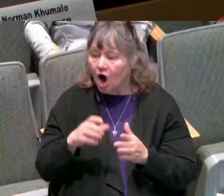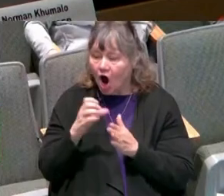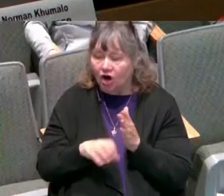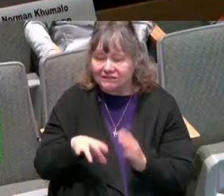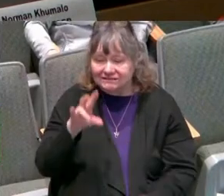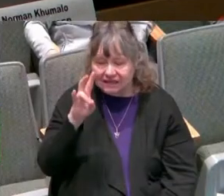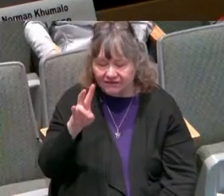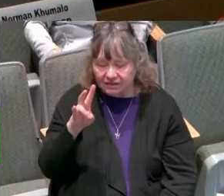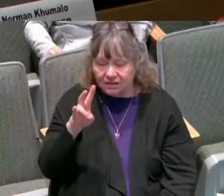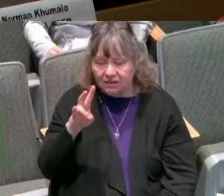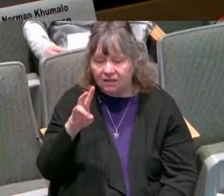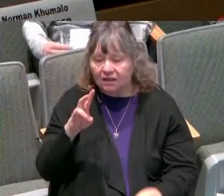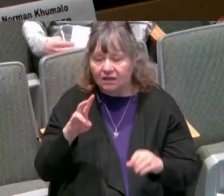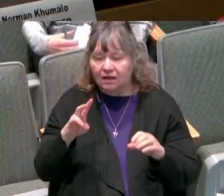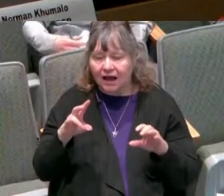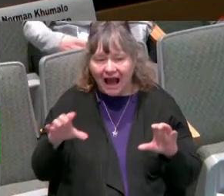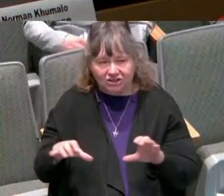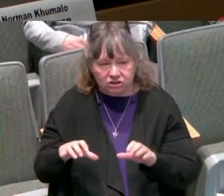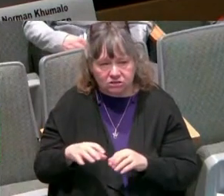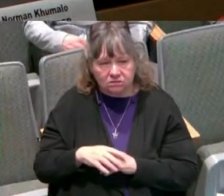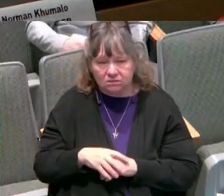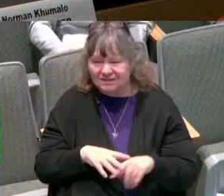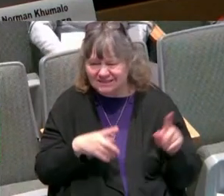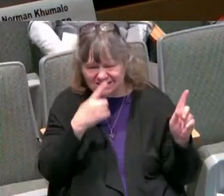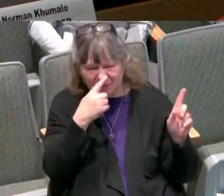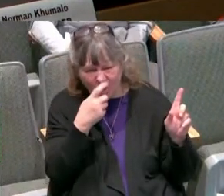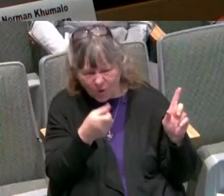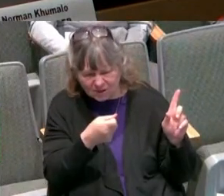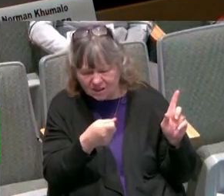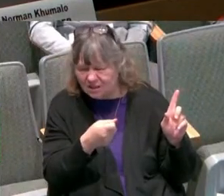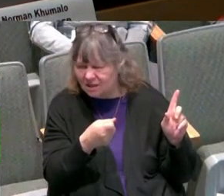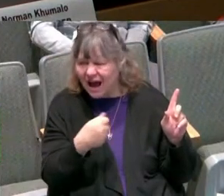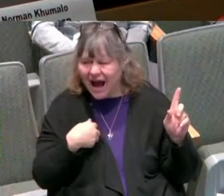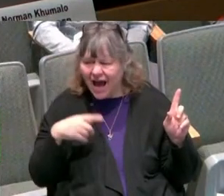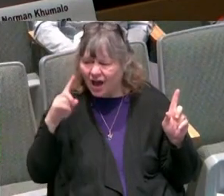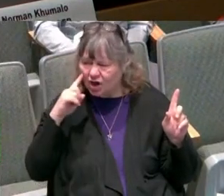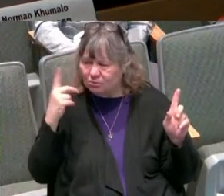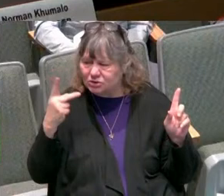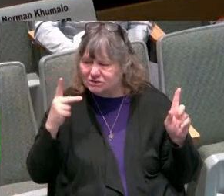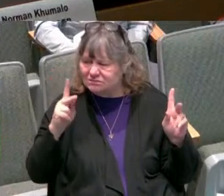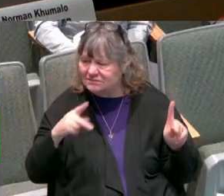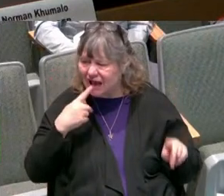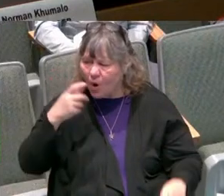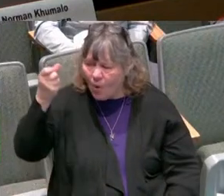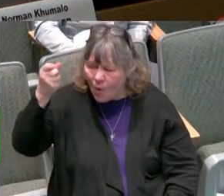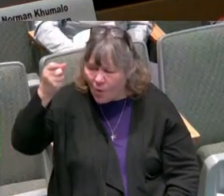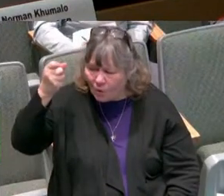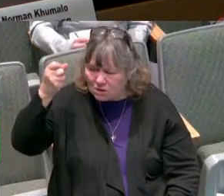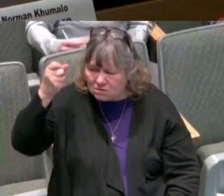Subdivision action um Amy hold on one second I did hear a hold call